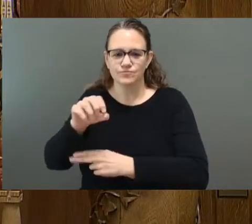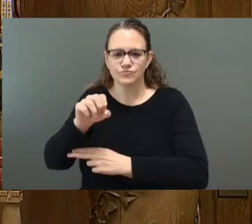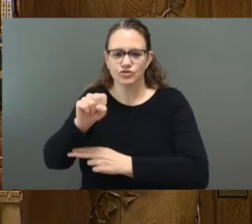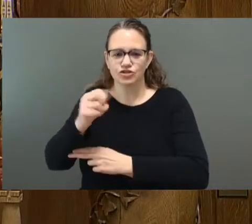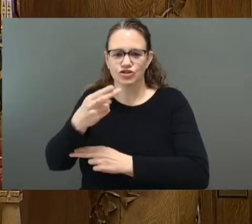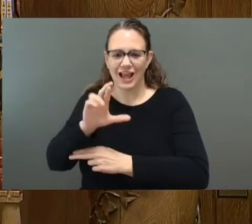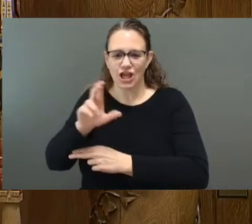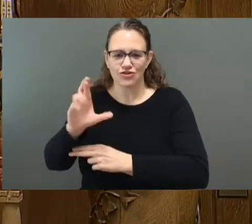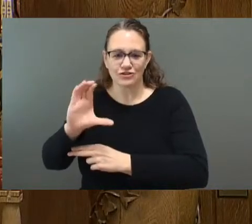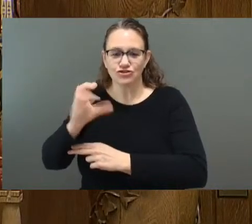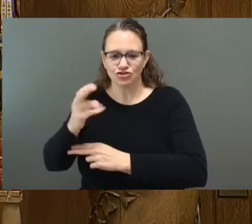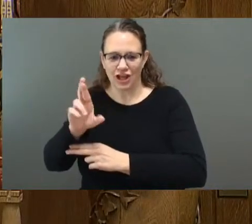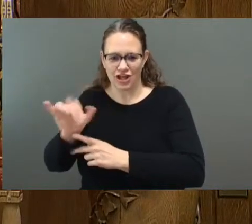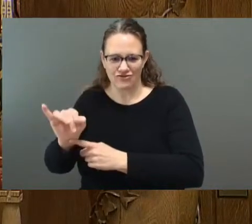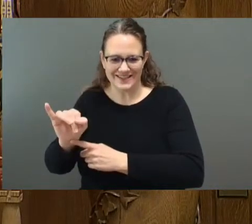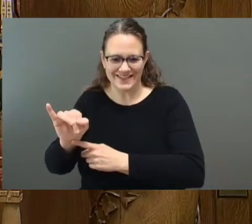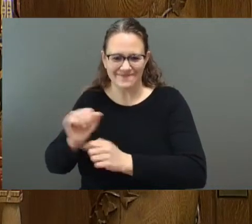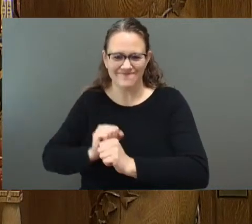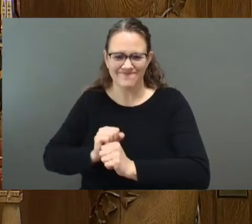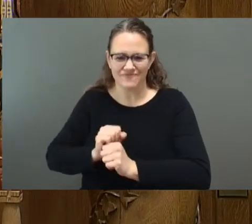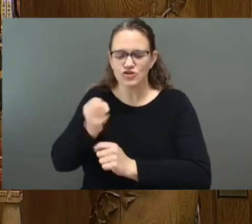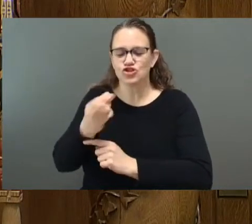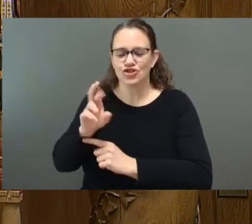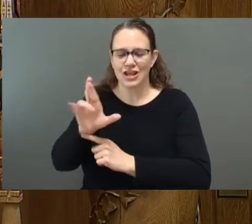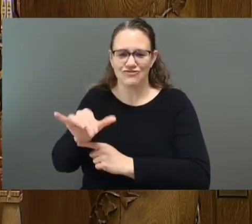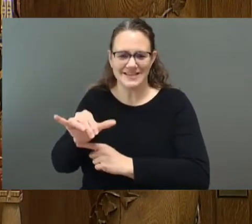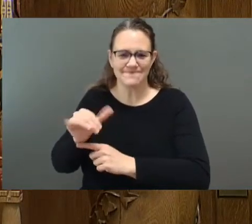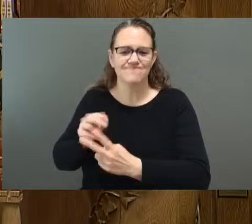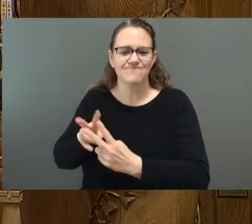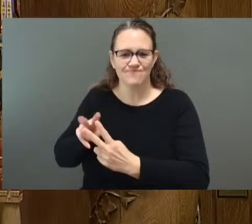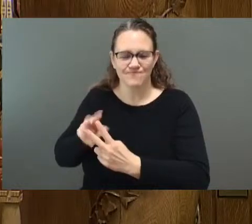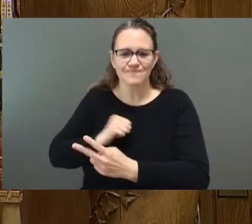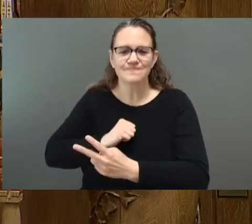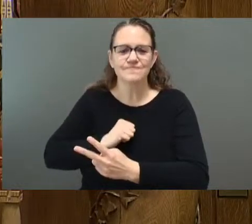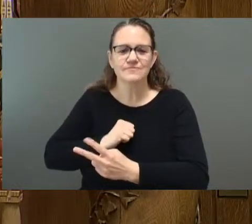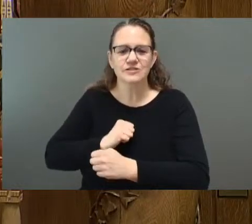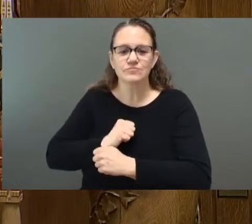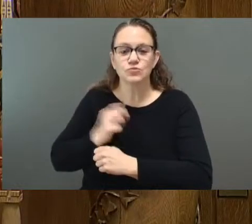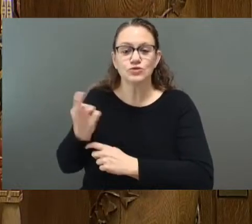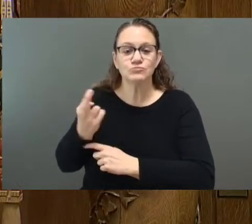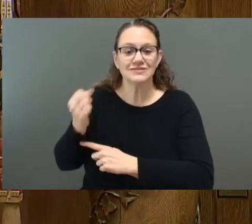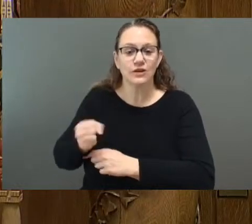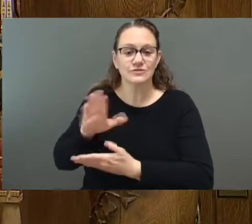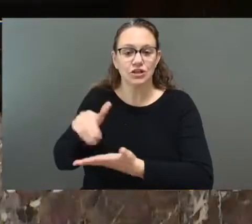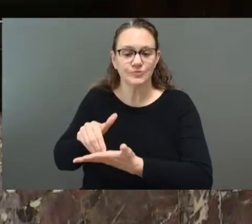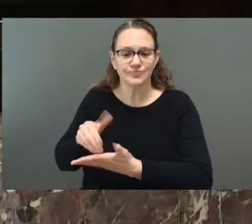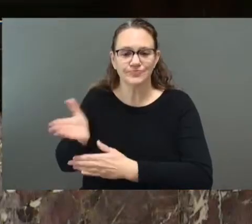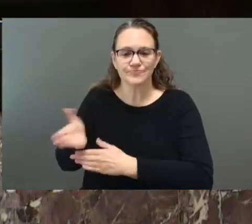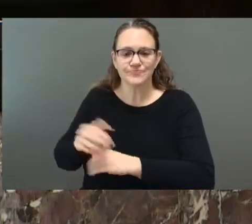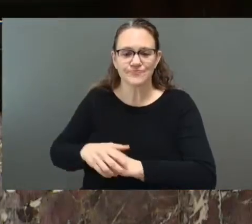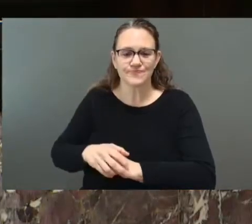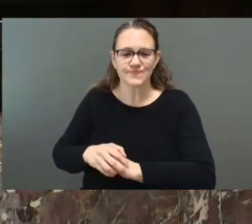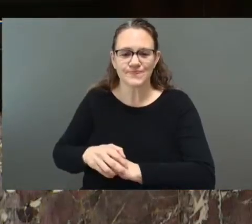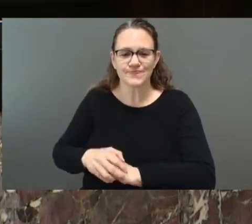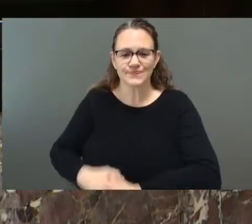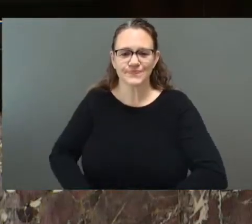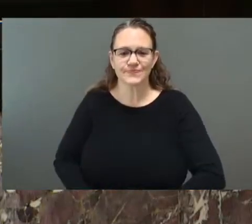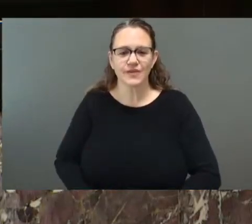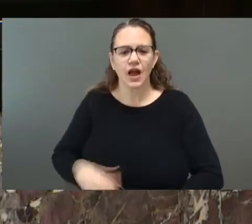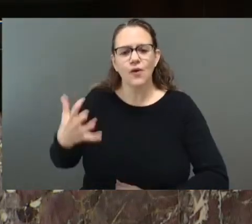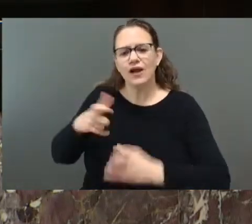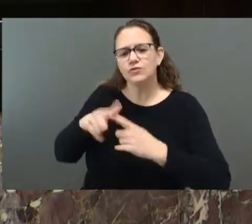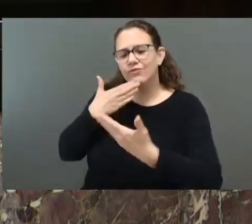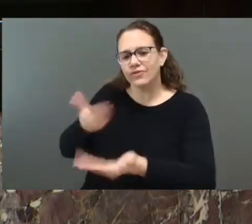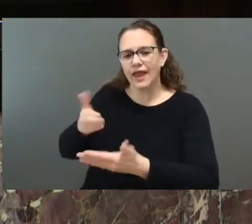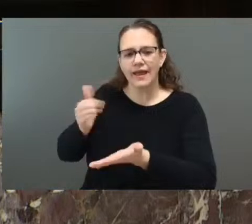Member for Richmond South Centre. Honourable Speaker, I want to take this opportunity to thank you again for hosting the award winners from our